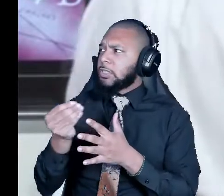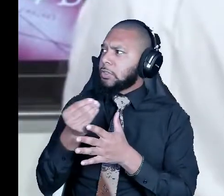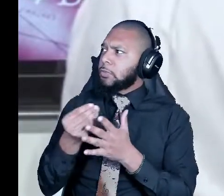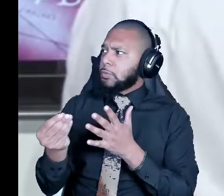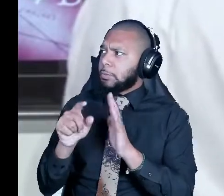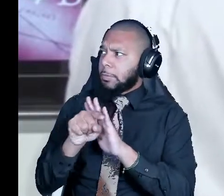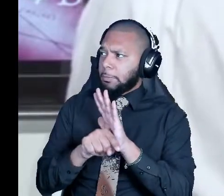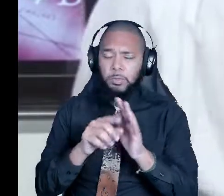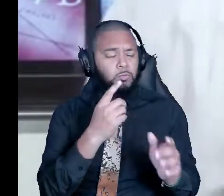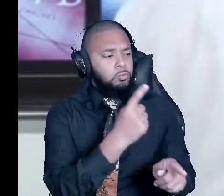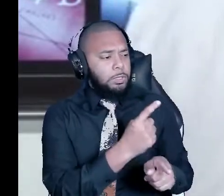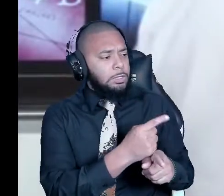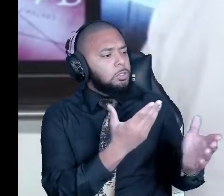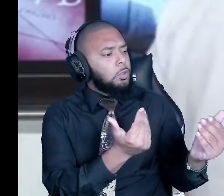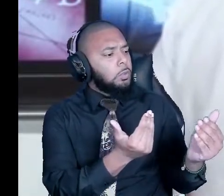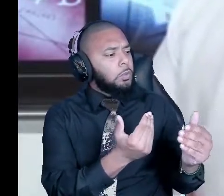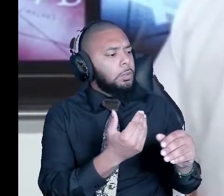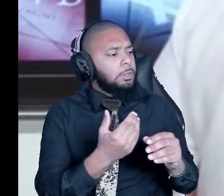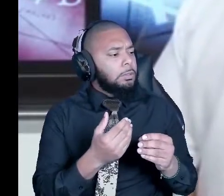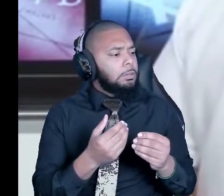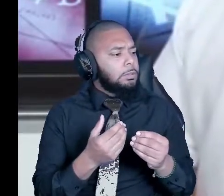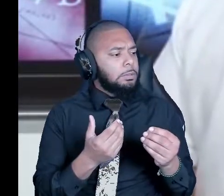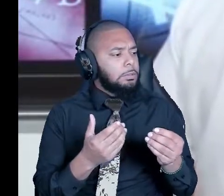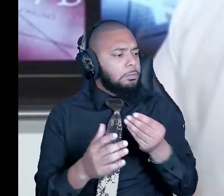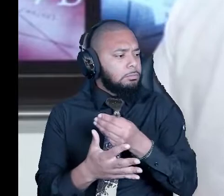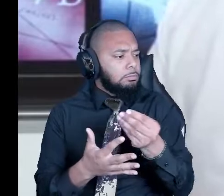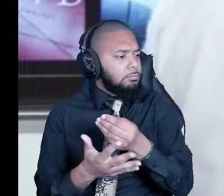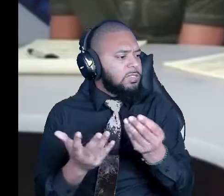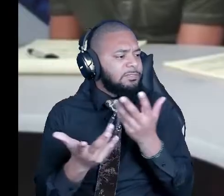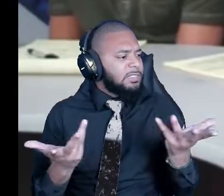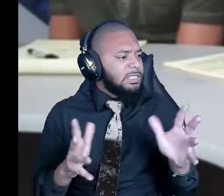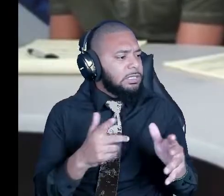negative 4? Negative 20x.